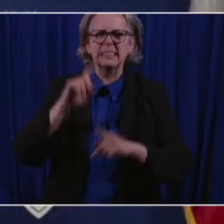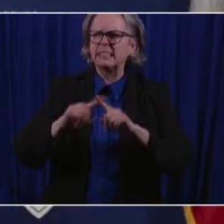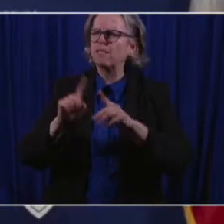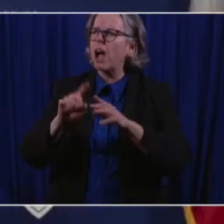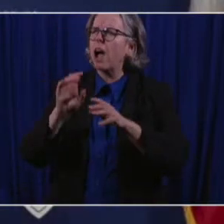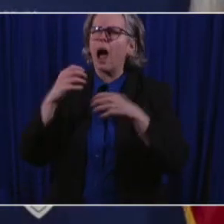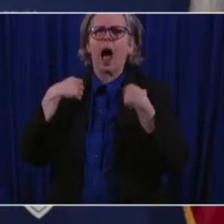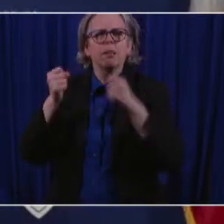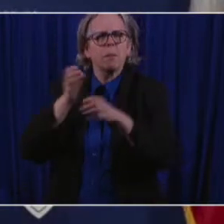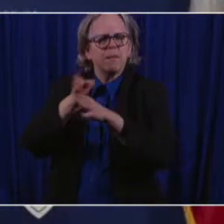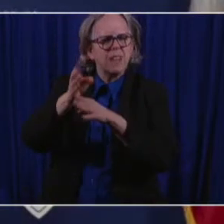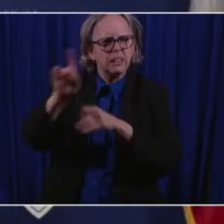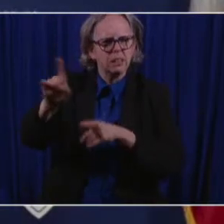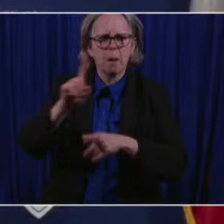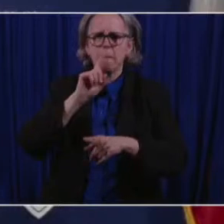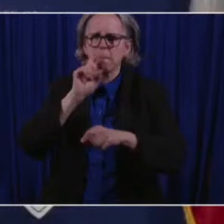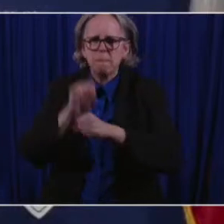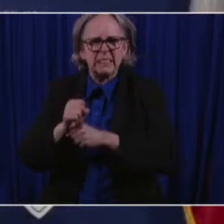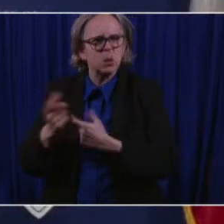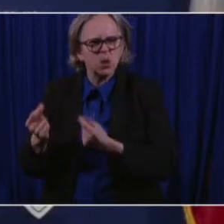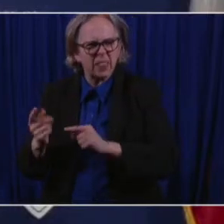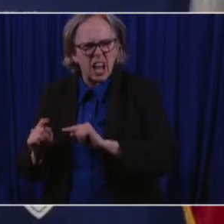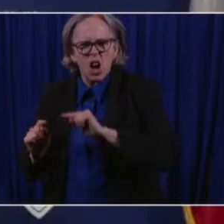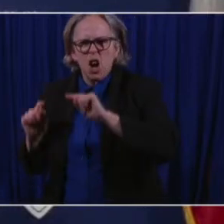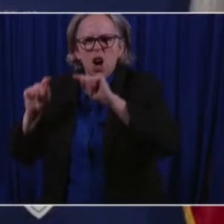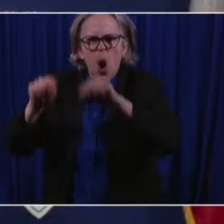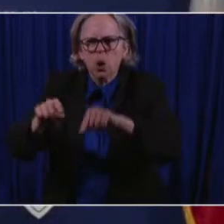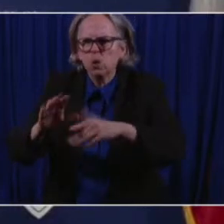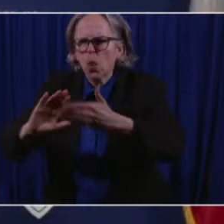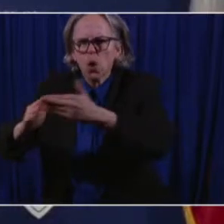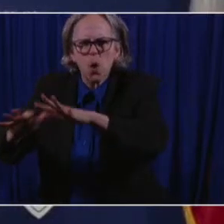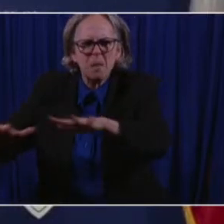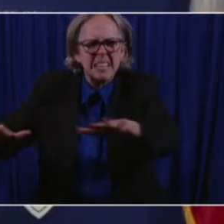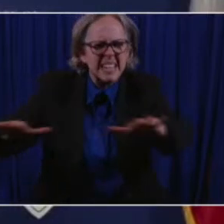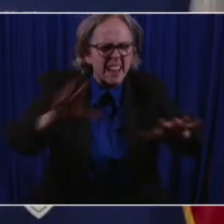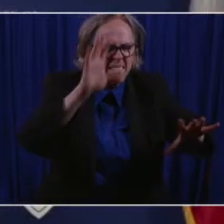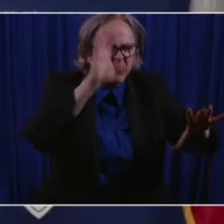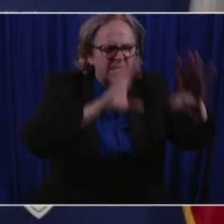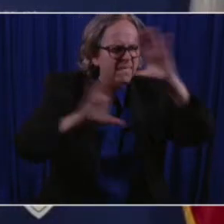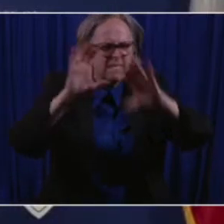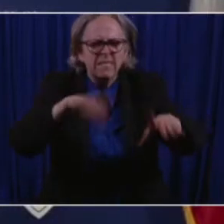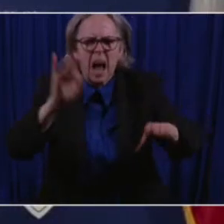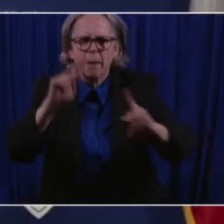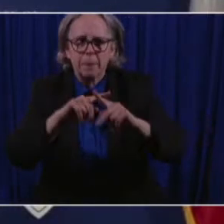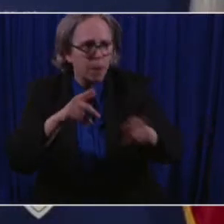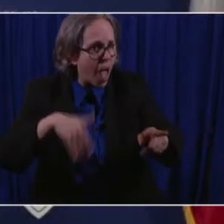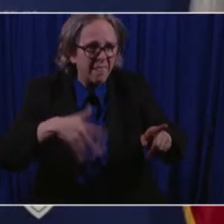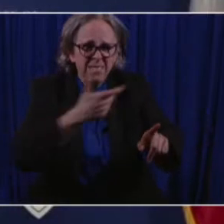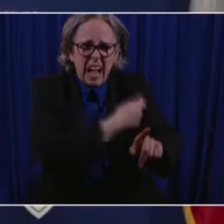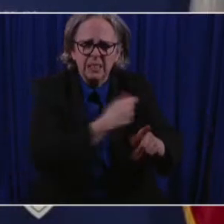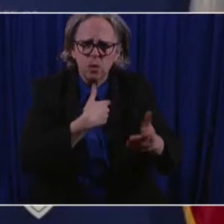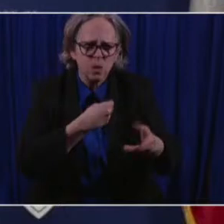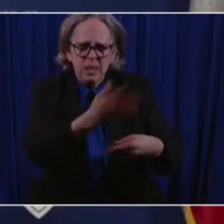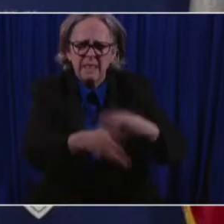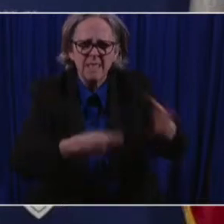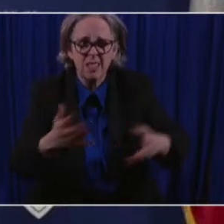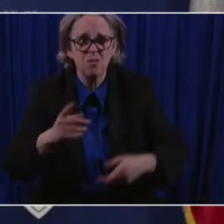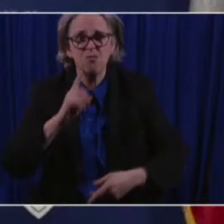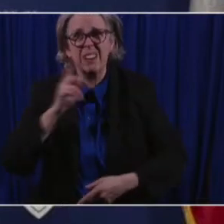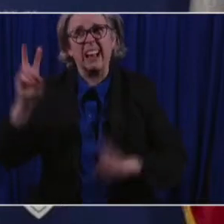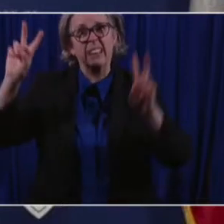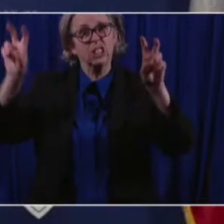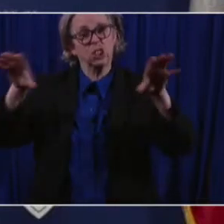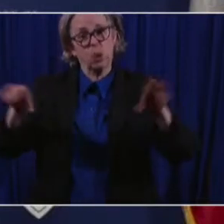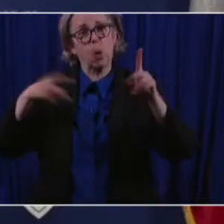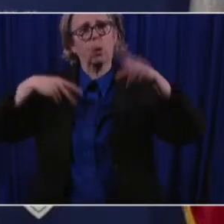out to give them the opportunity to get a vaccine. They are doing the Lord's work. They are doing the most important work